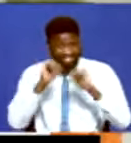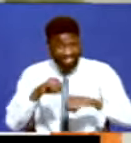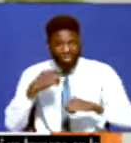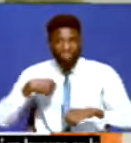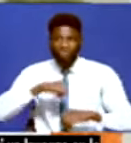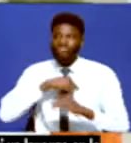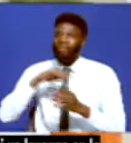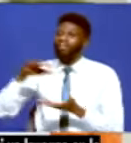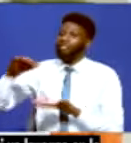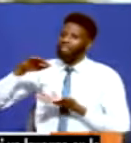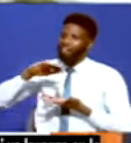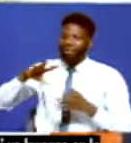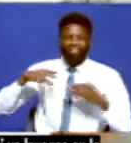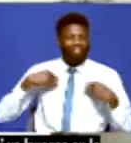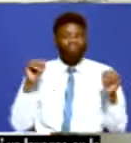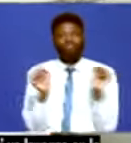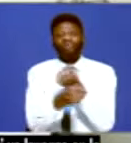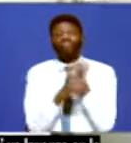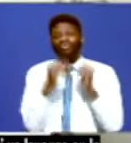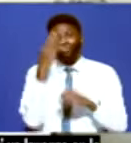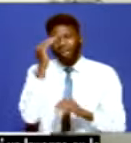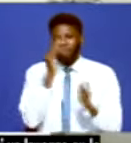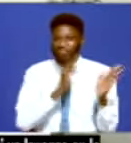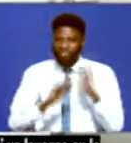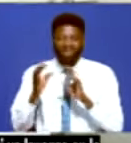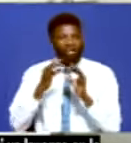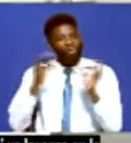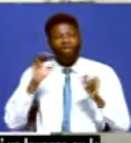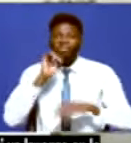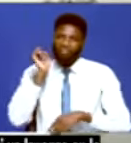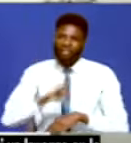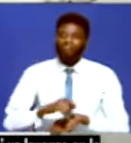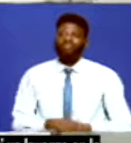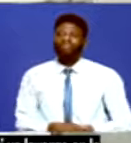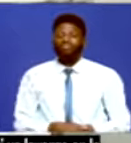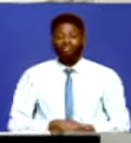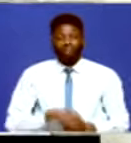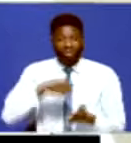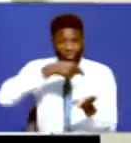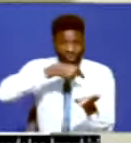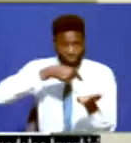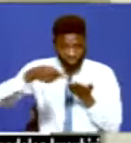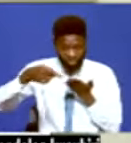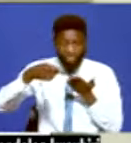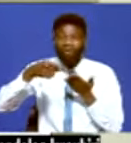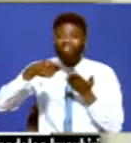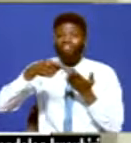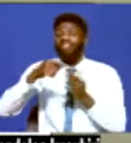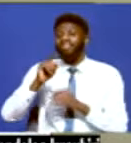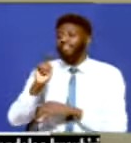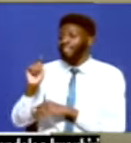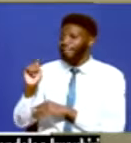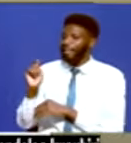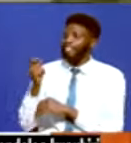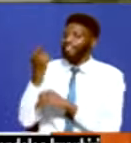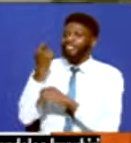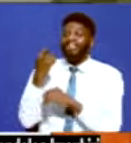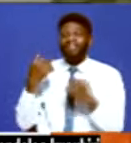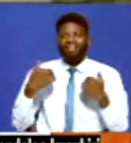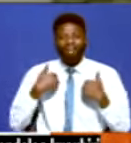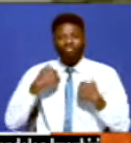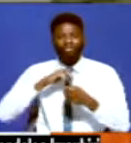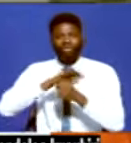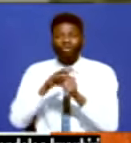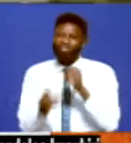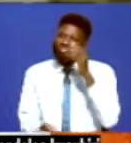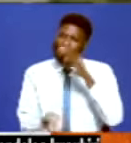take place in deploying the vaccine. Wiki hii, serikali imesikitishwa na ongezeko la visa vya chamko jipya la ugonjwa wa COVID-19.